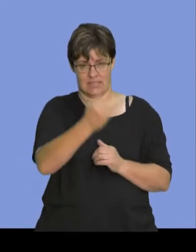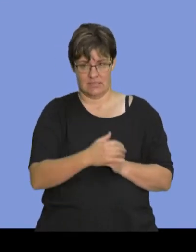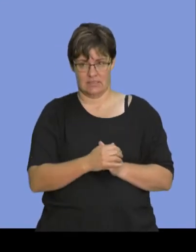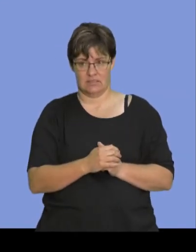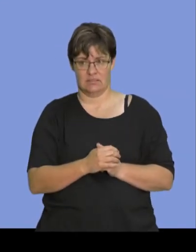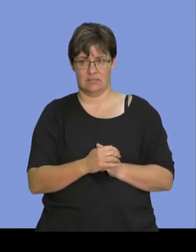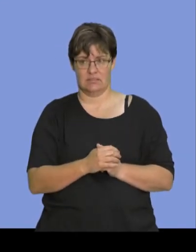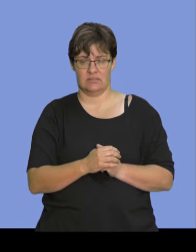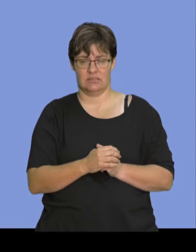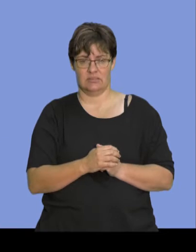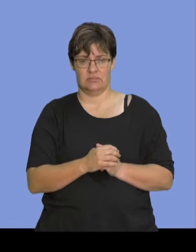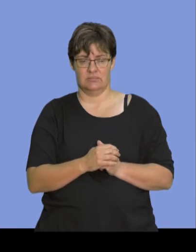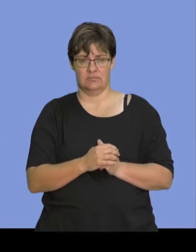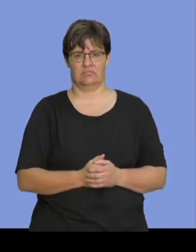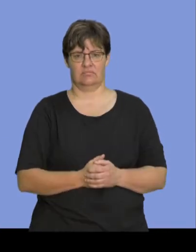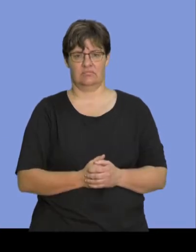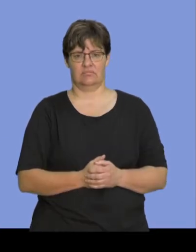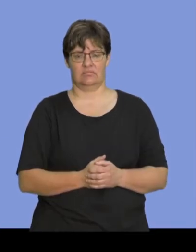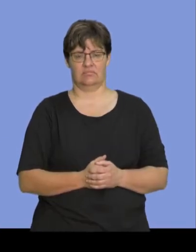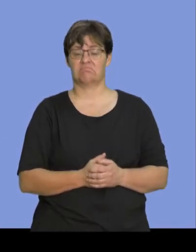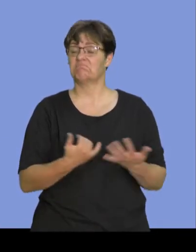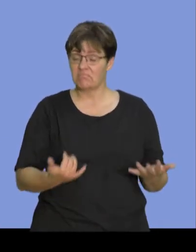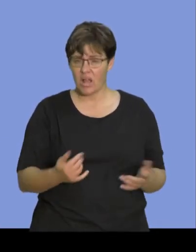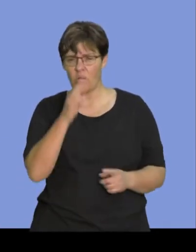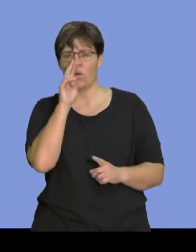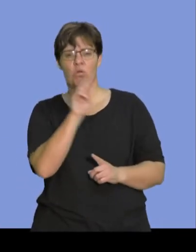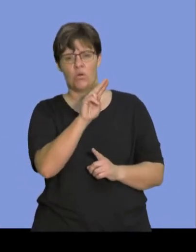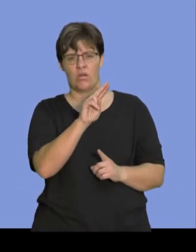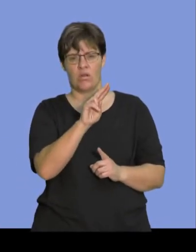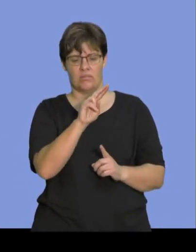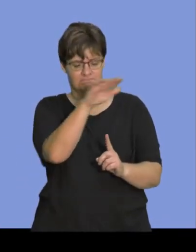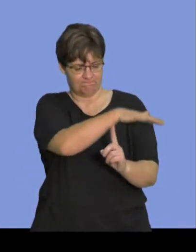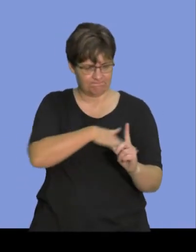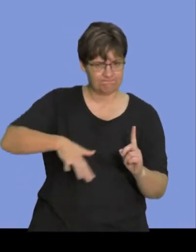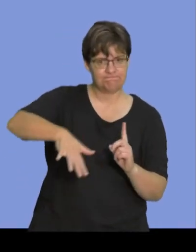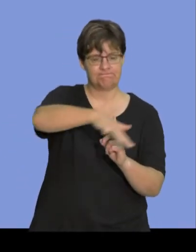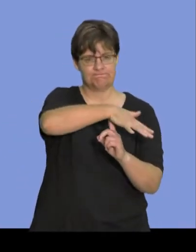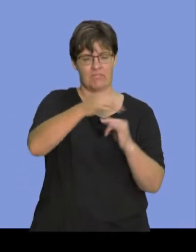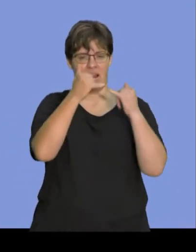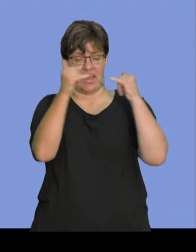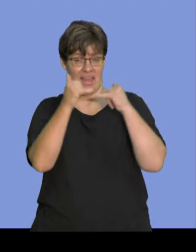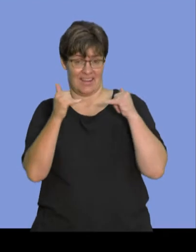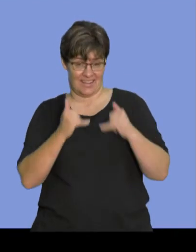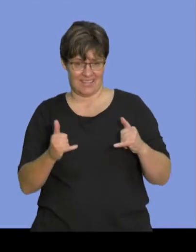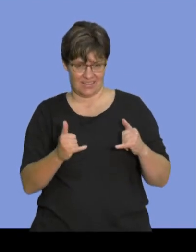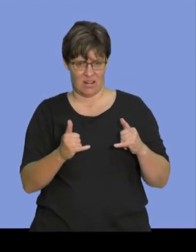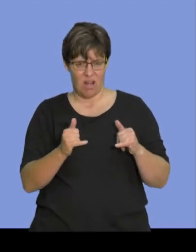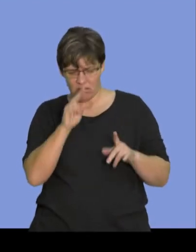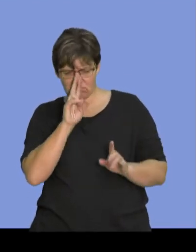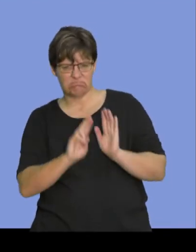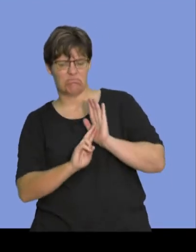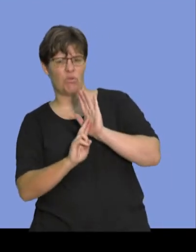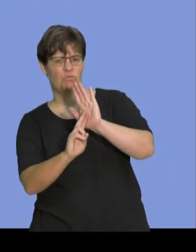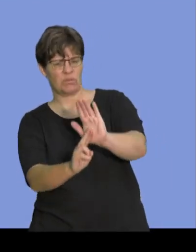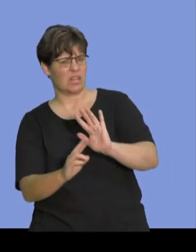Okay, that's the main idea. Now let's look at the magnetic field lines, or the pattern how we represent it in